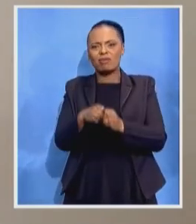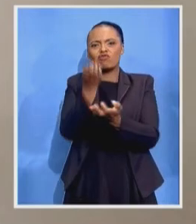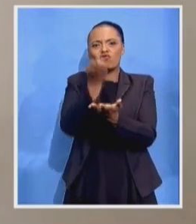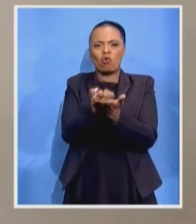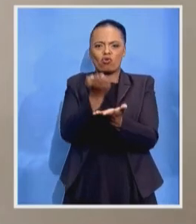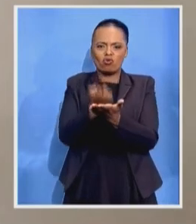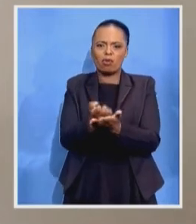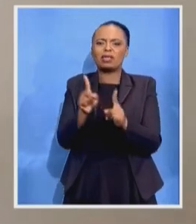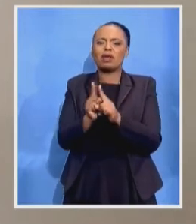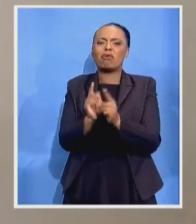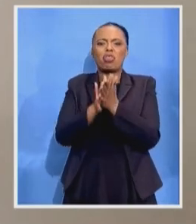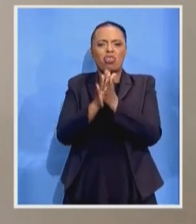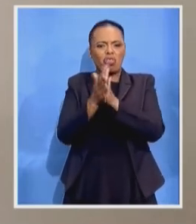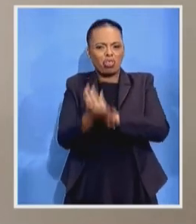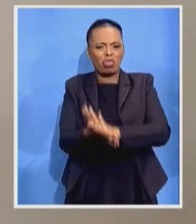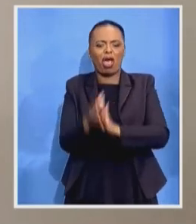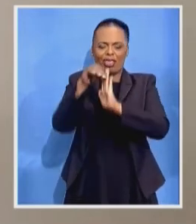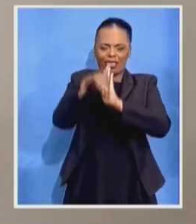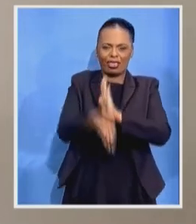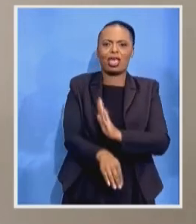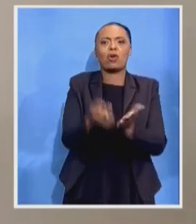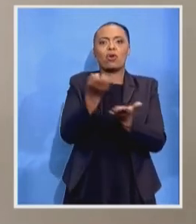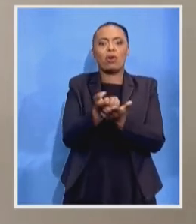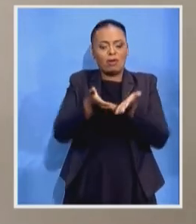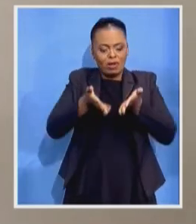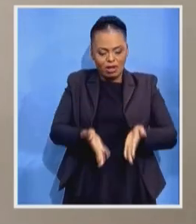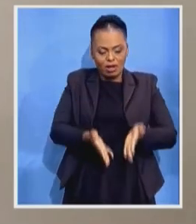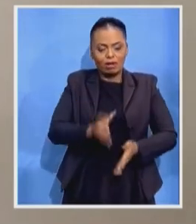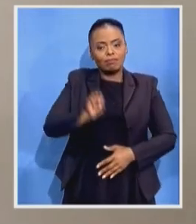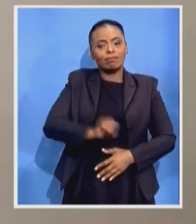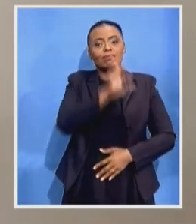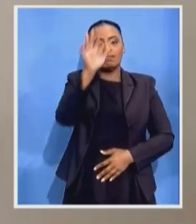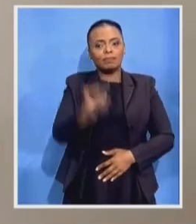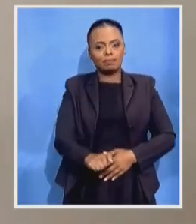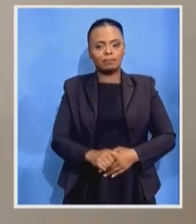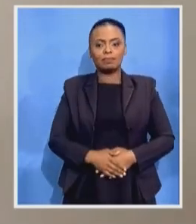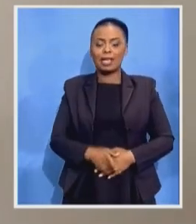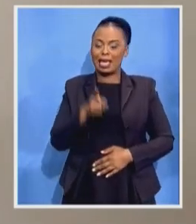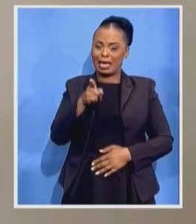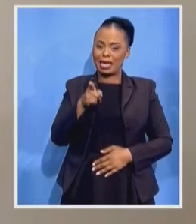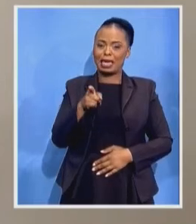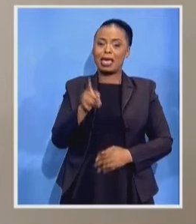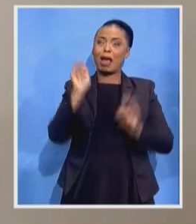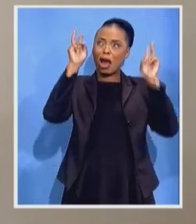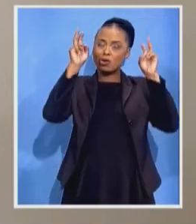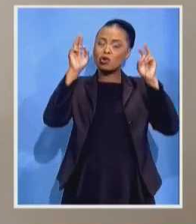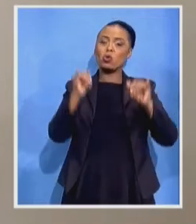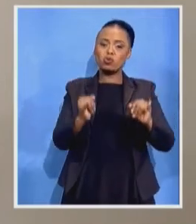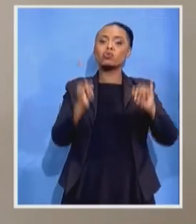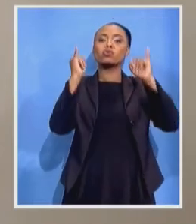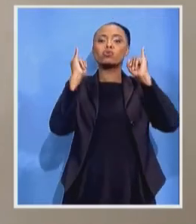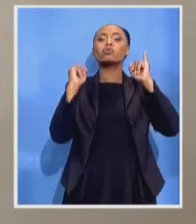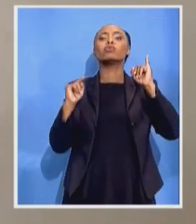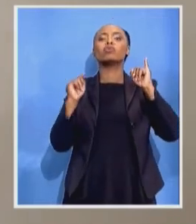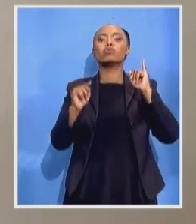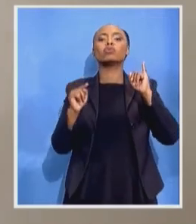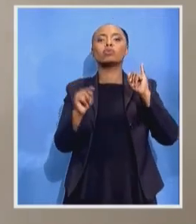reflected very deeply on these matters, that in fact what we are facing are twin